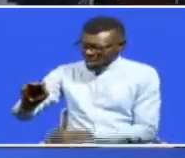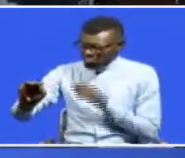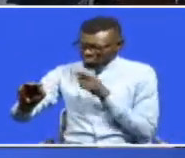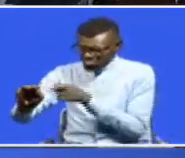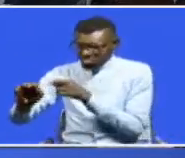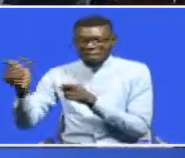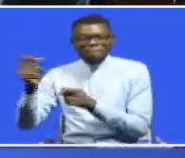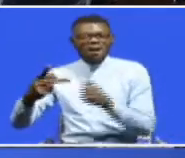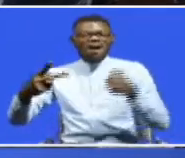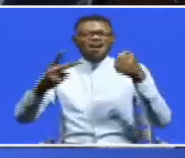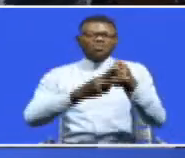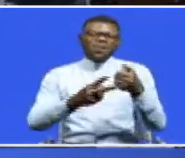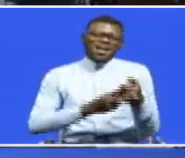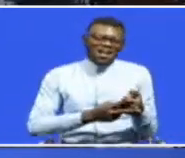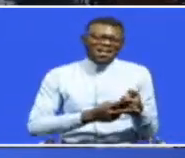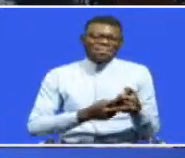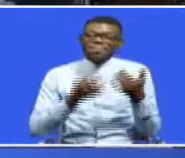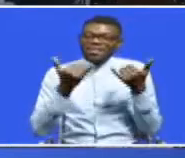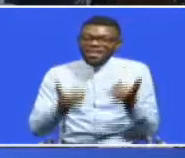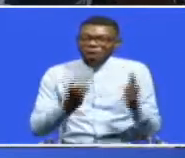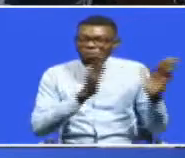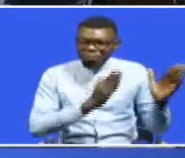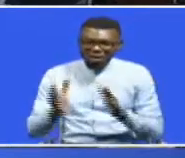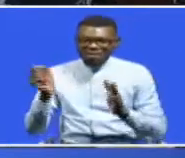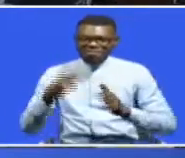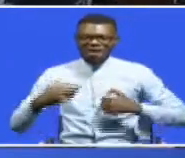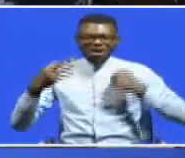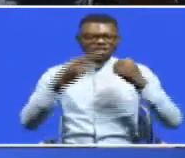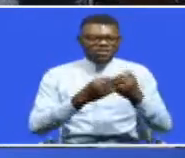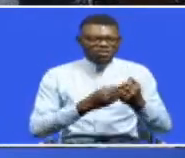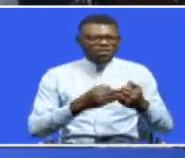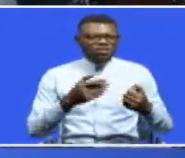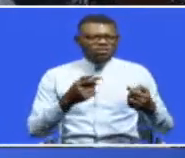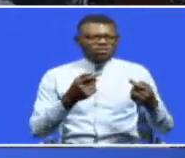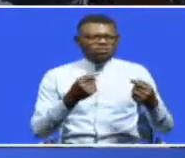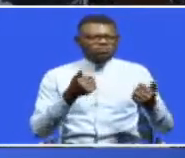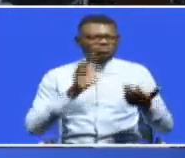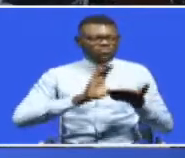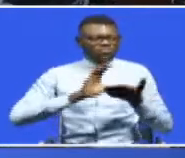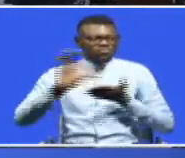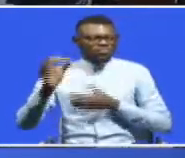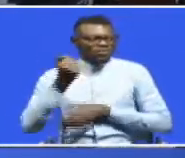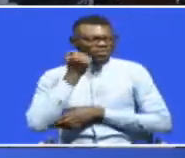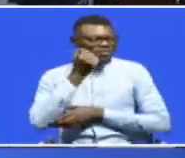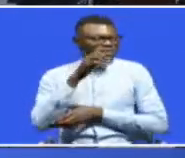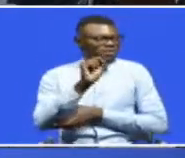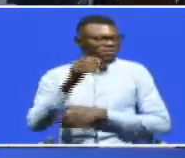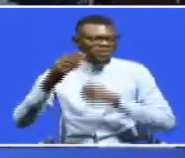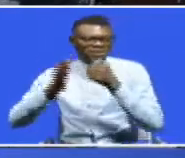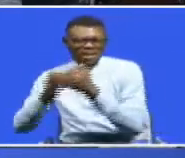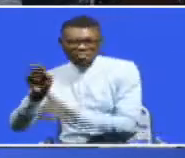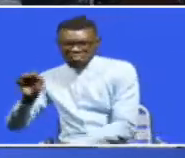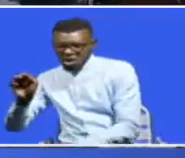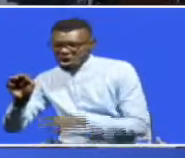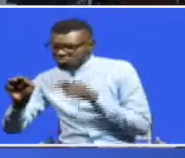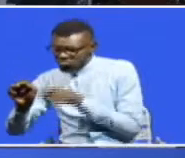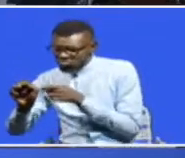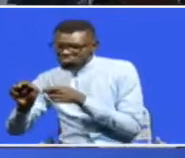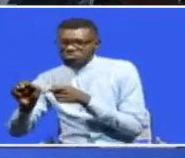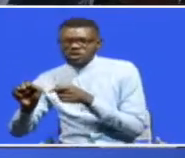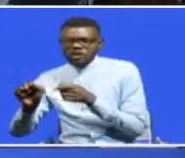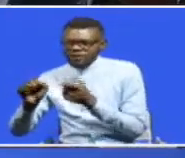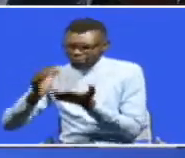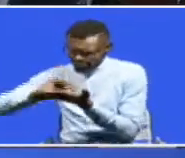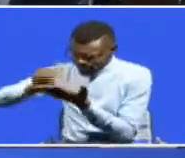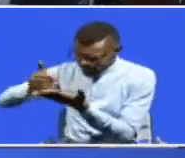in July alone. We are now preparing in August to release another 559 million. So these are funds that